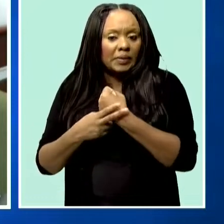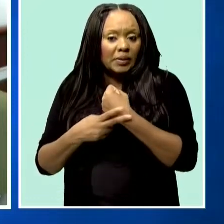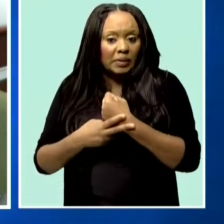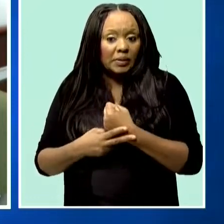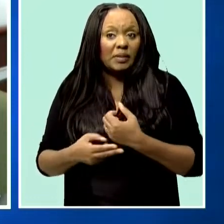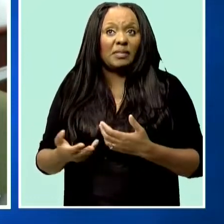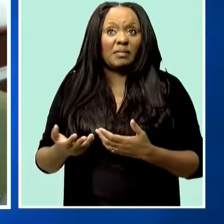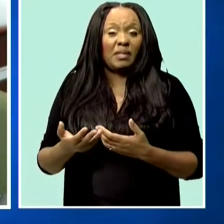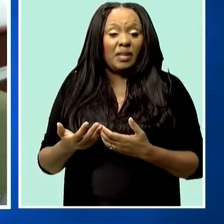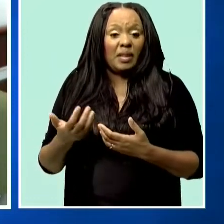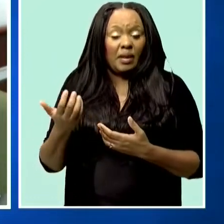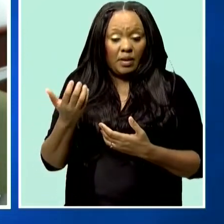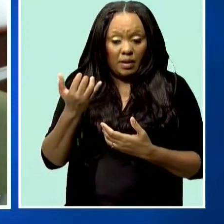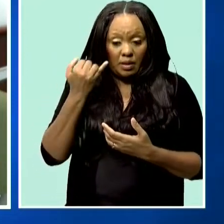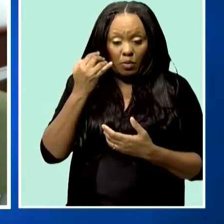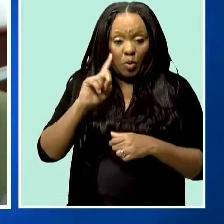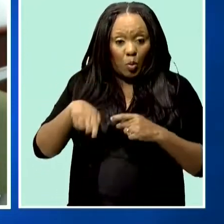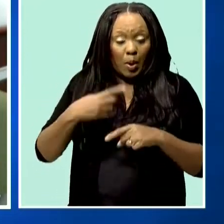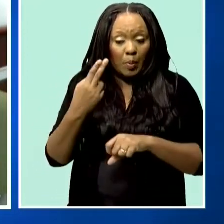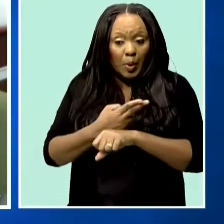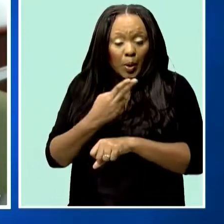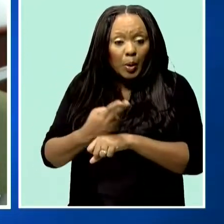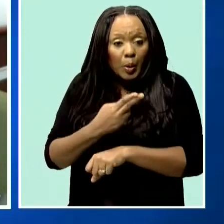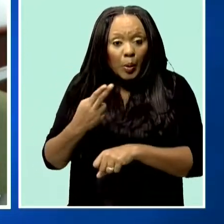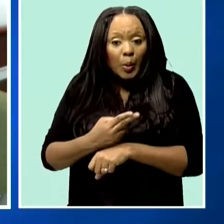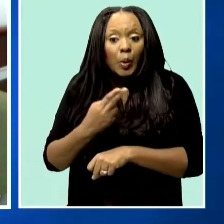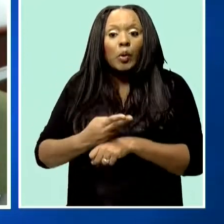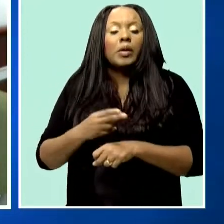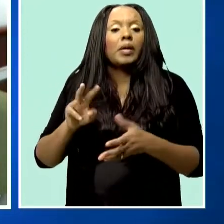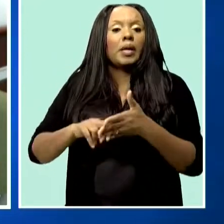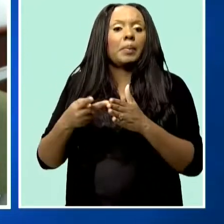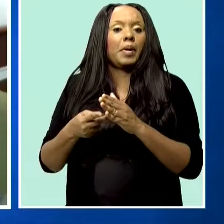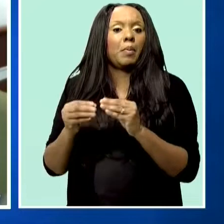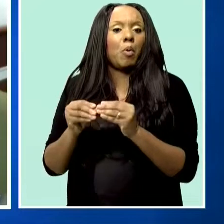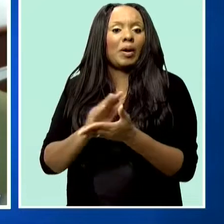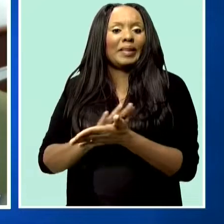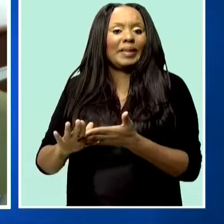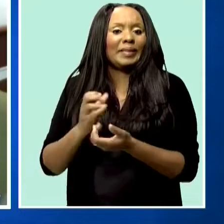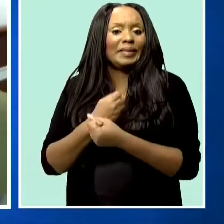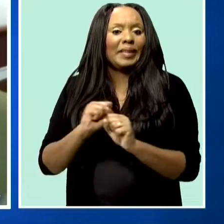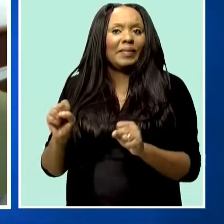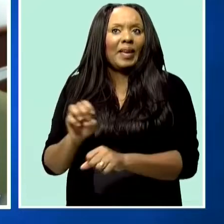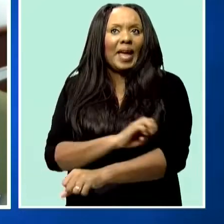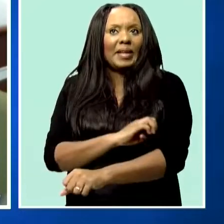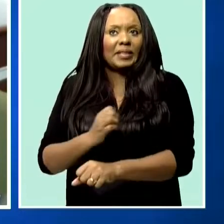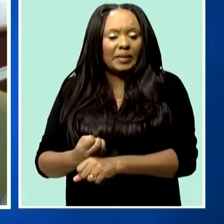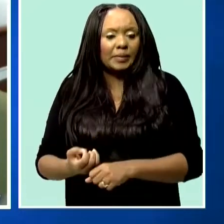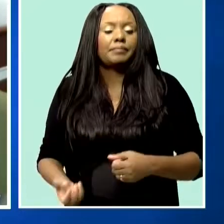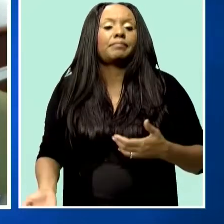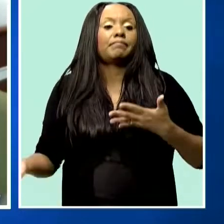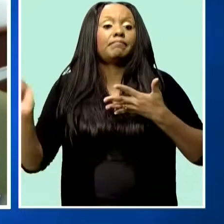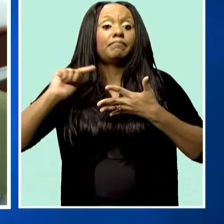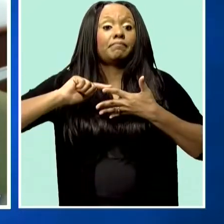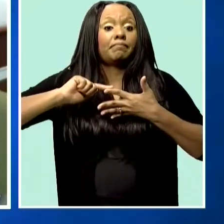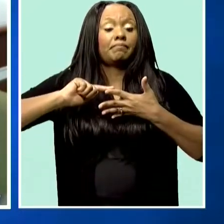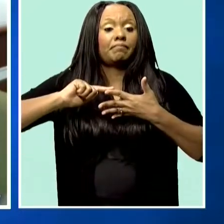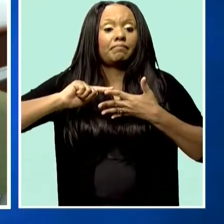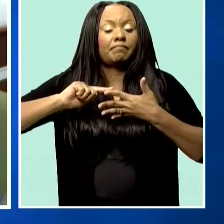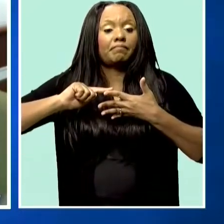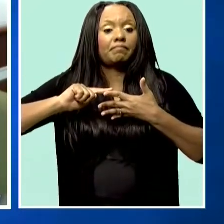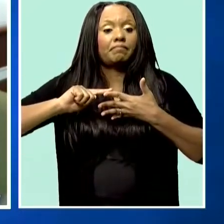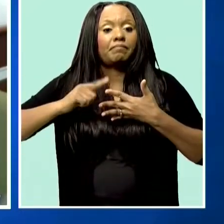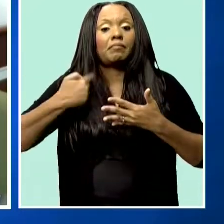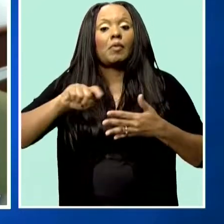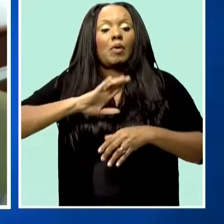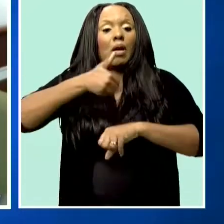produces displaces what would otherwise have been produced by a fossil fuel plant. In addition to the solar plant, we would have